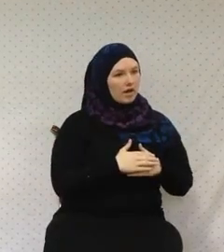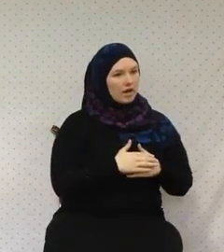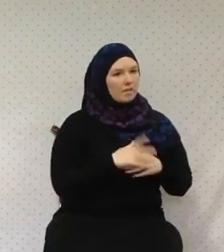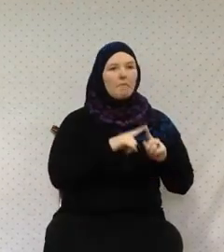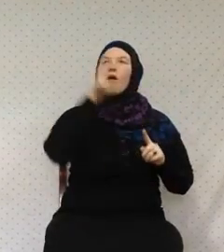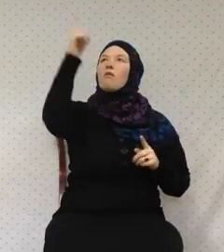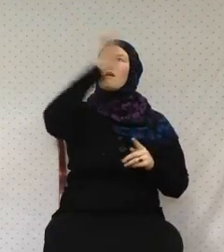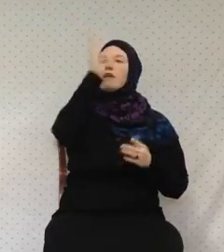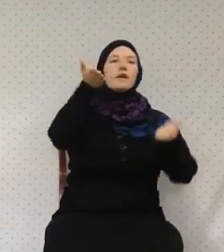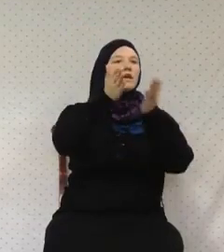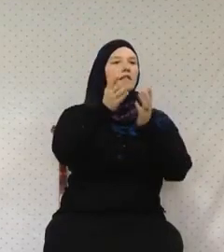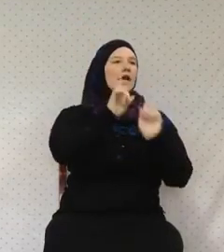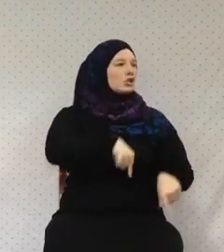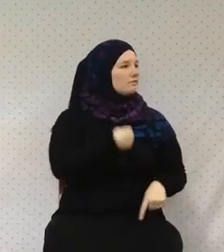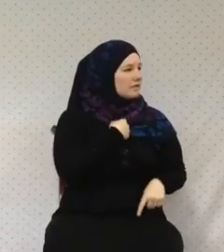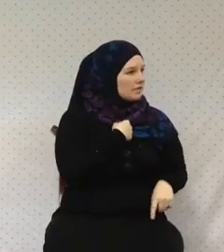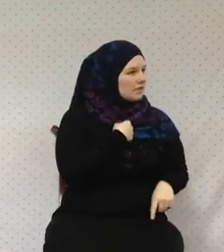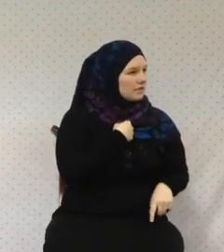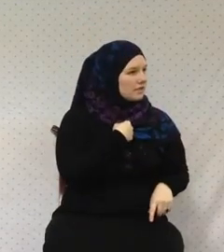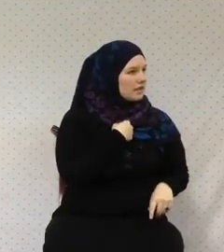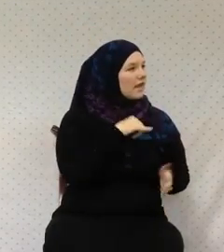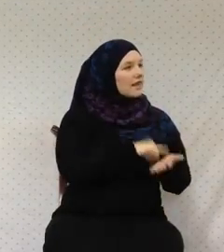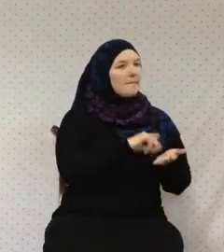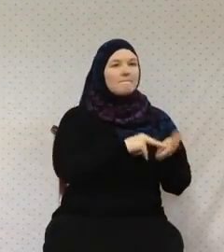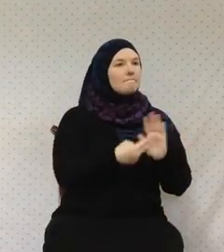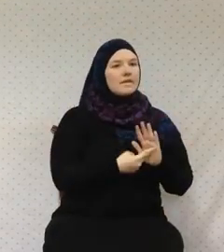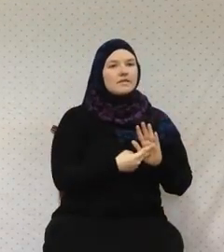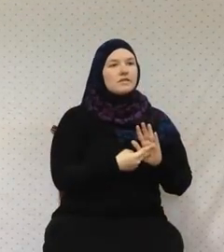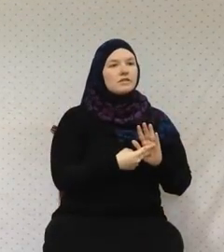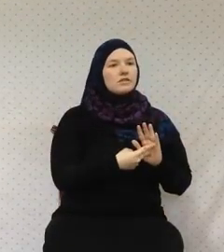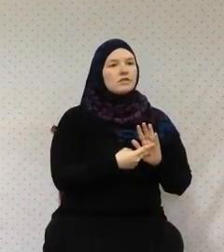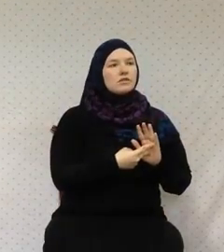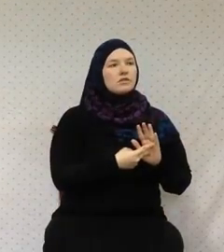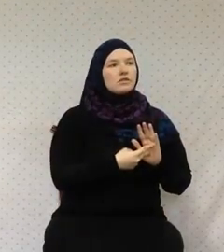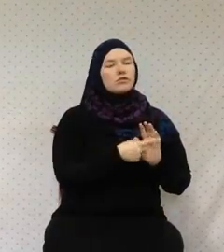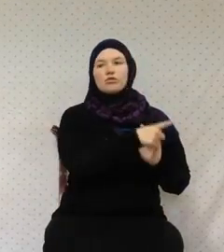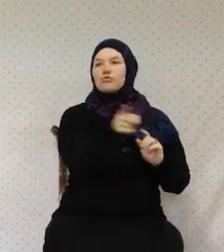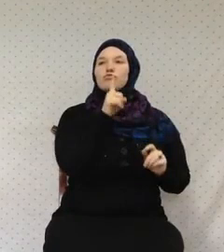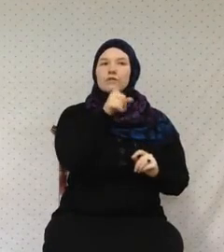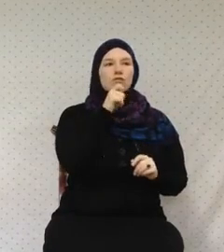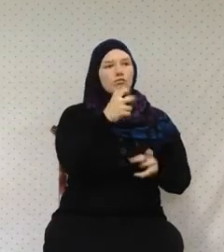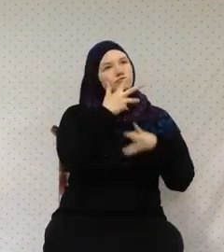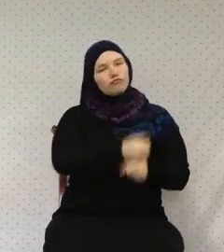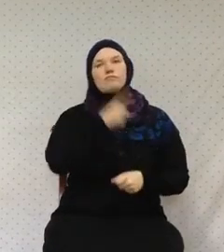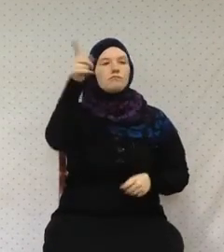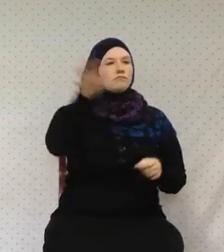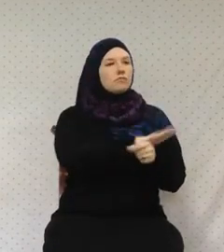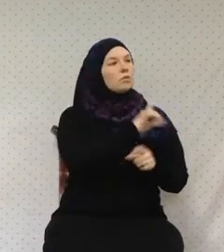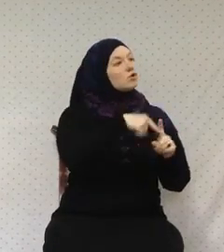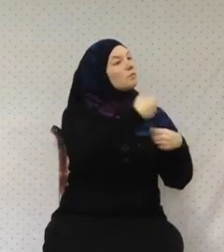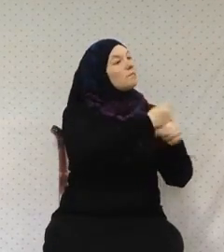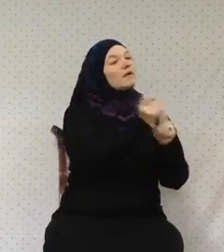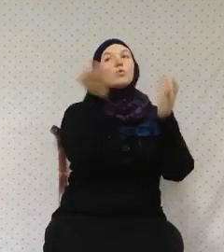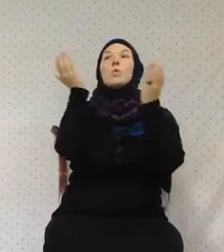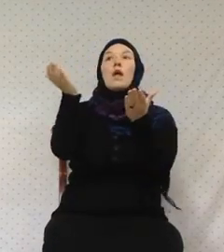but Allah never answered me. That means you don't qualify for His answer altogether. When you